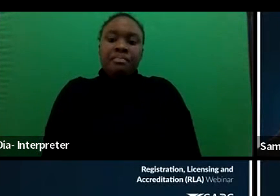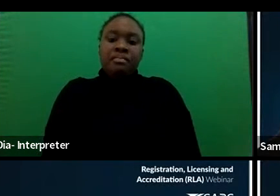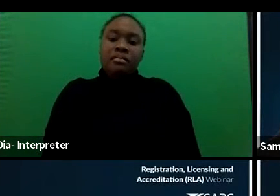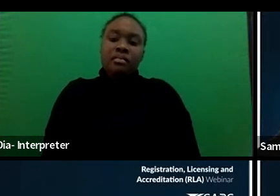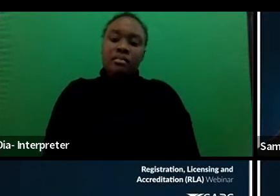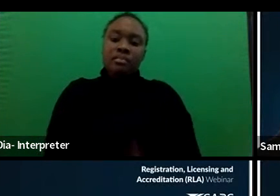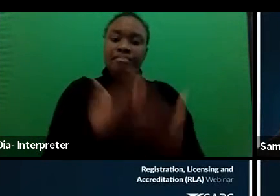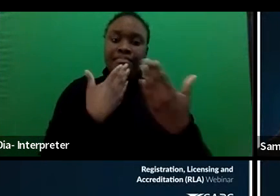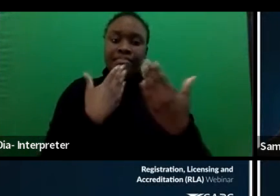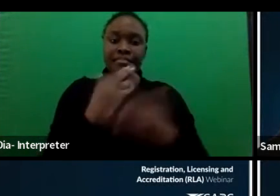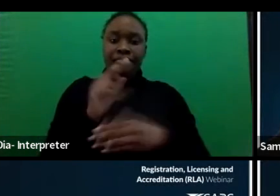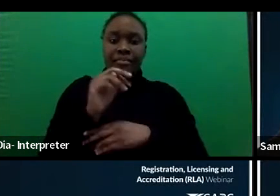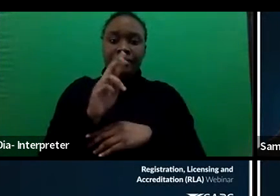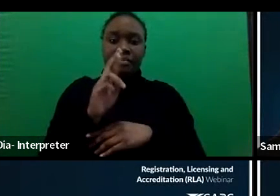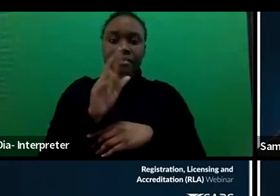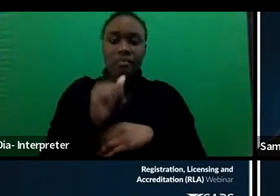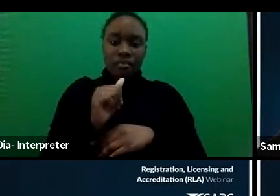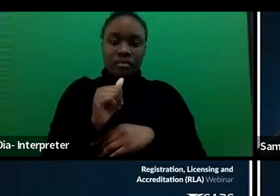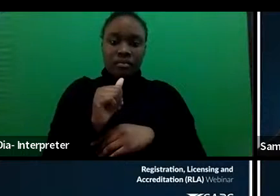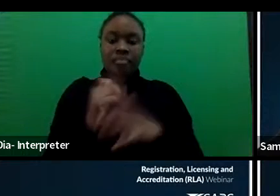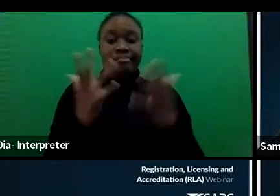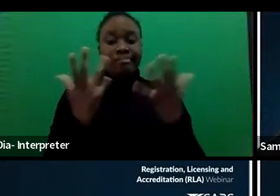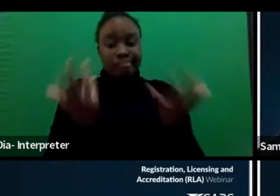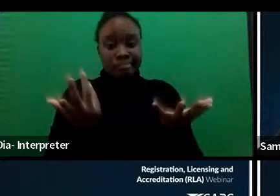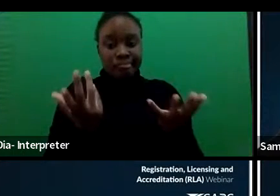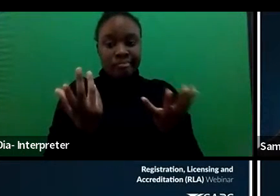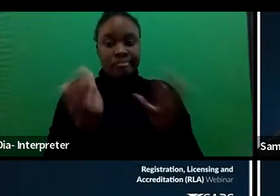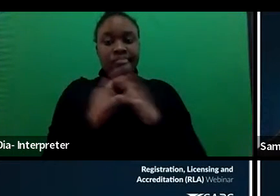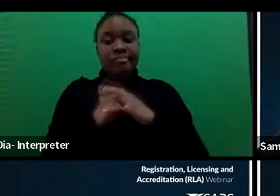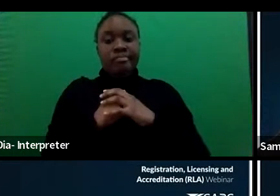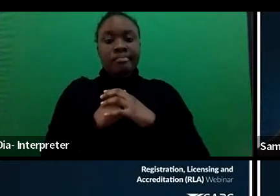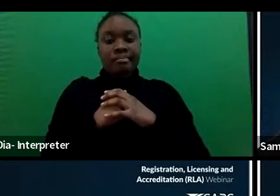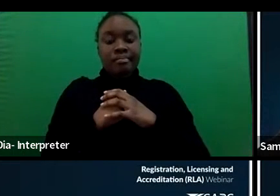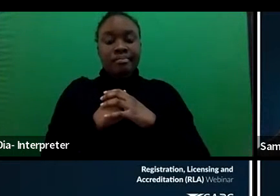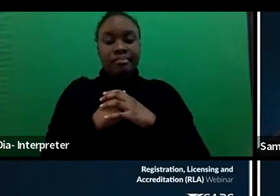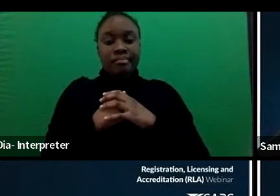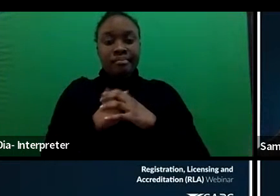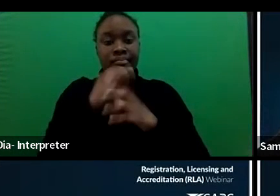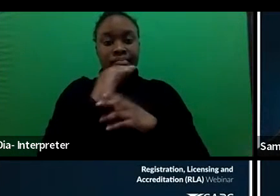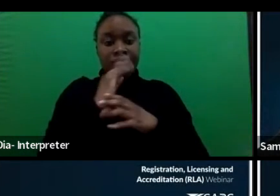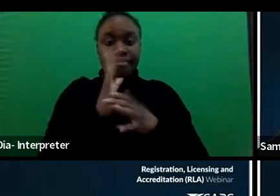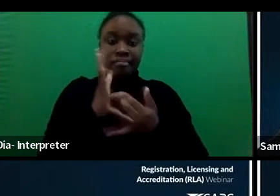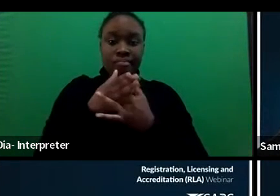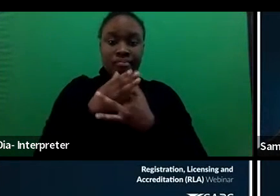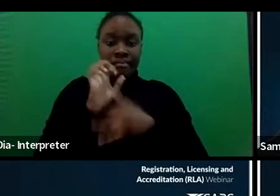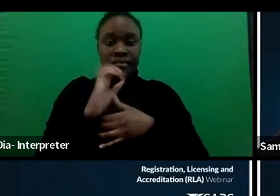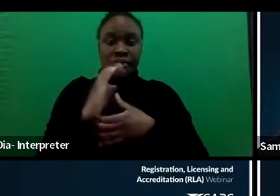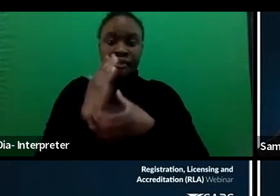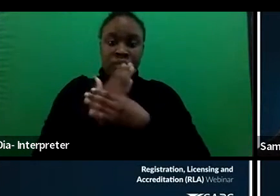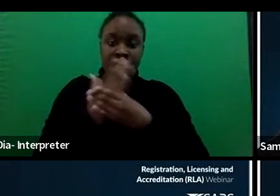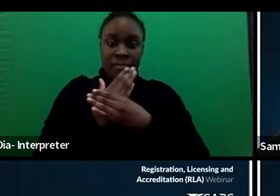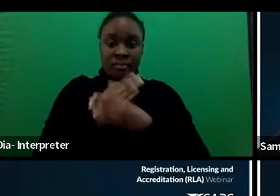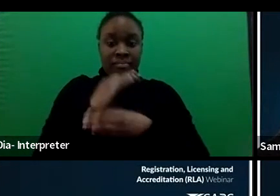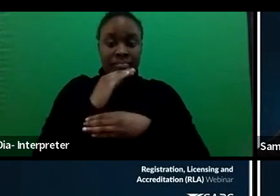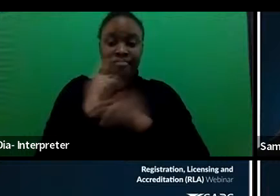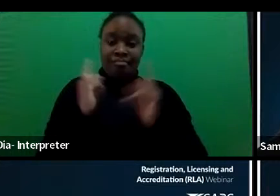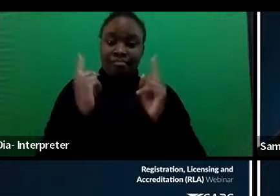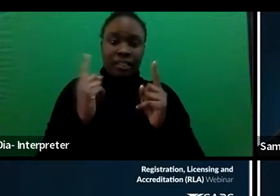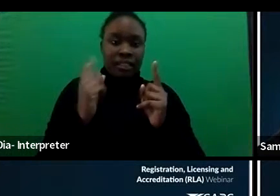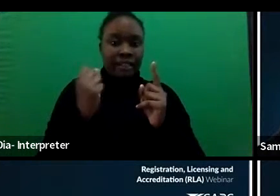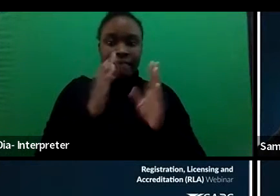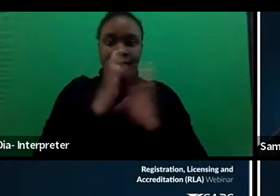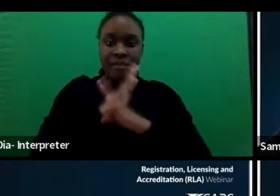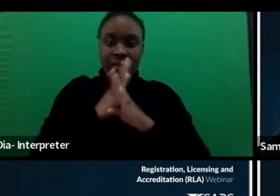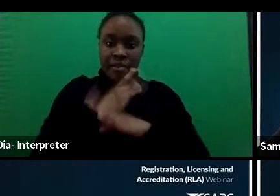Thank you, Nora, for the question. So Nora, the entity logging in onto e-filing must have access